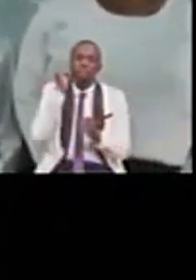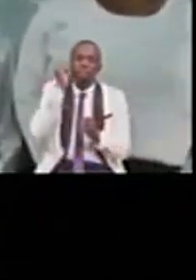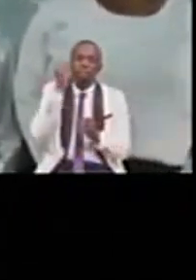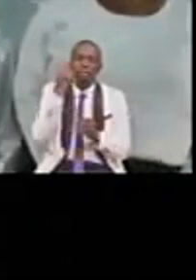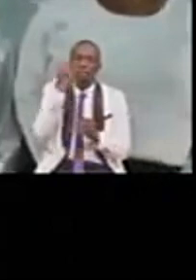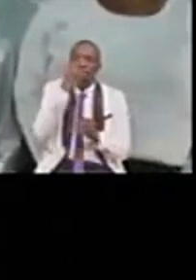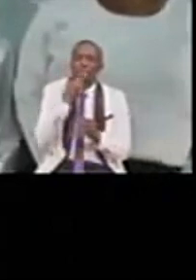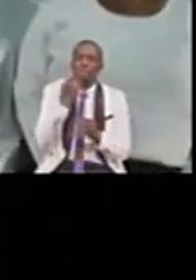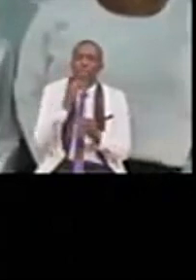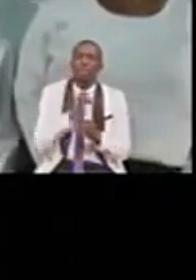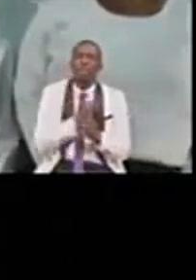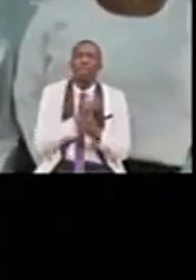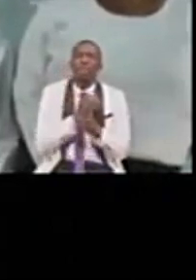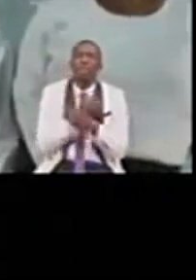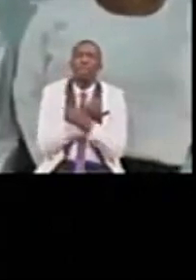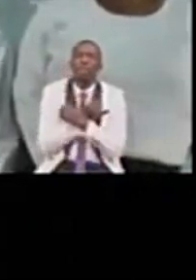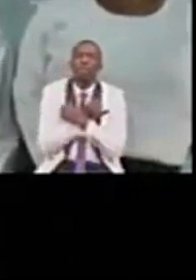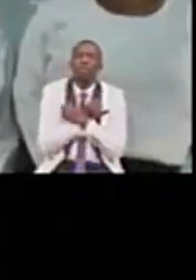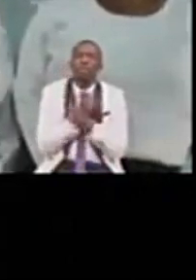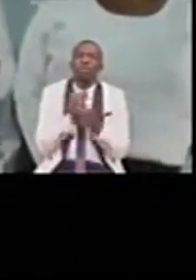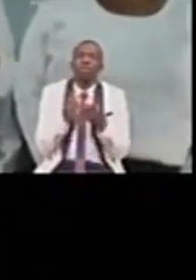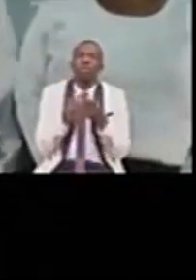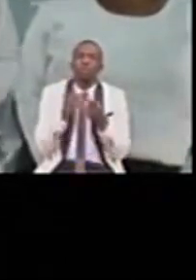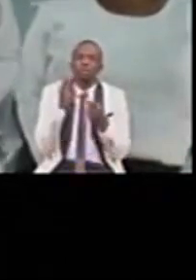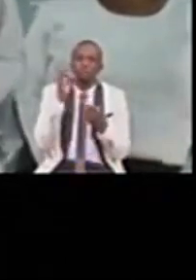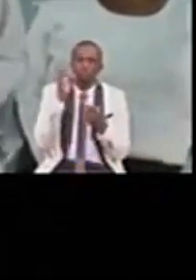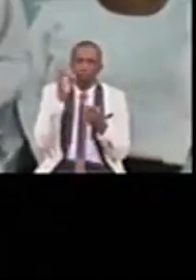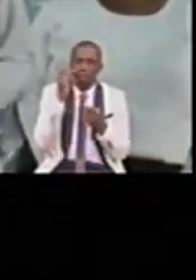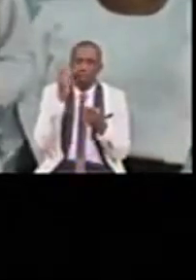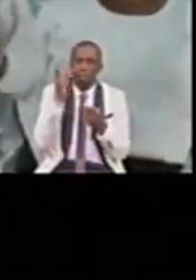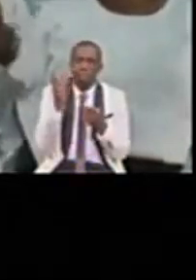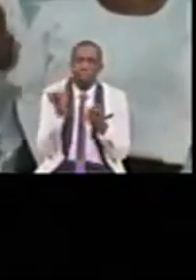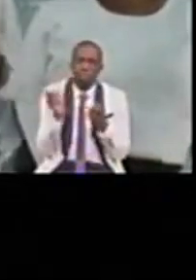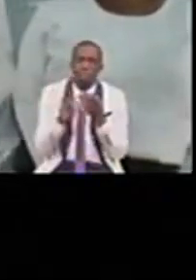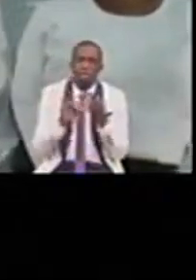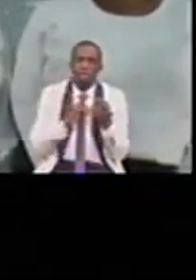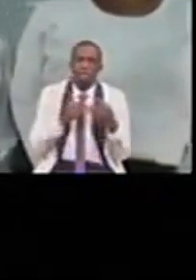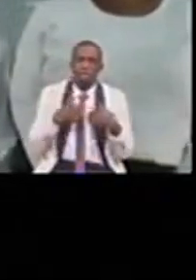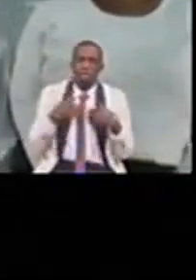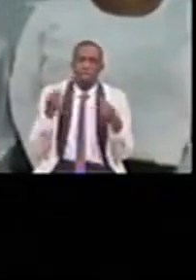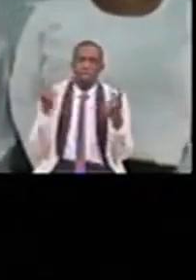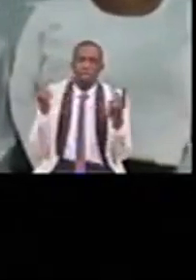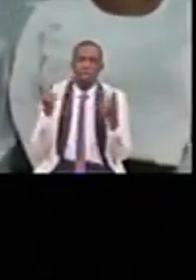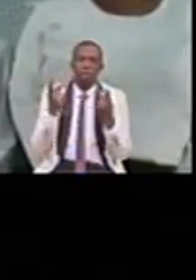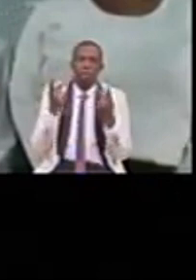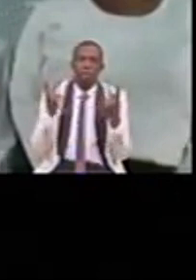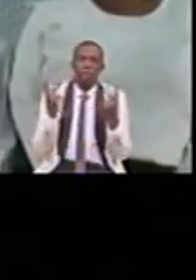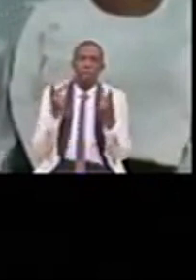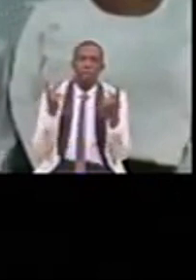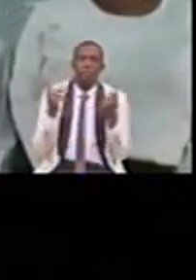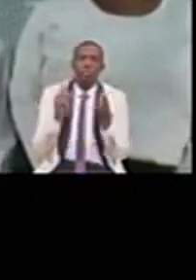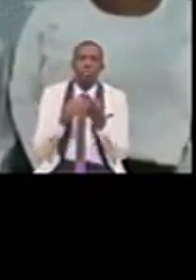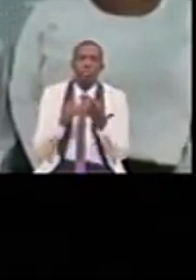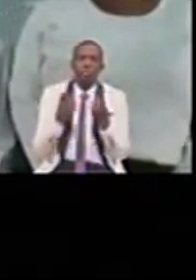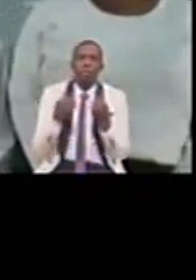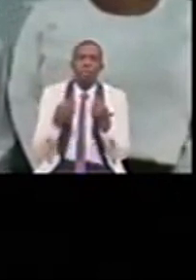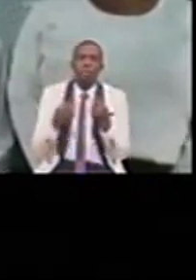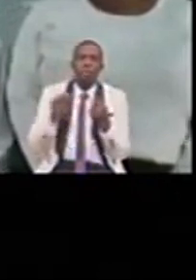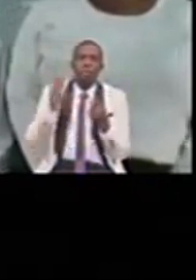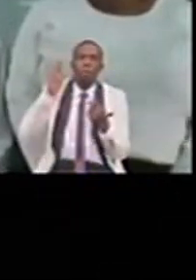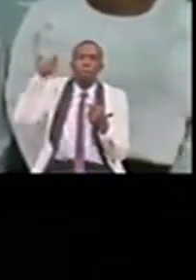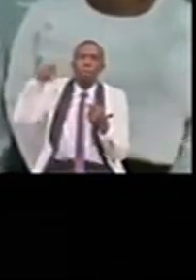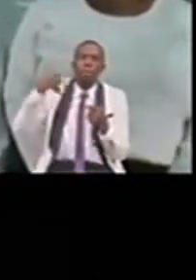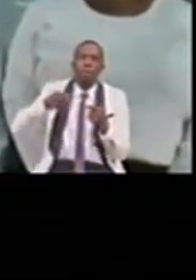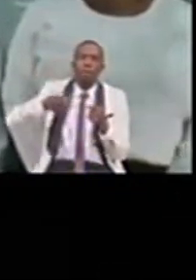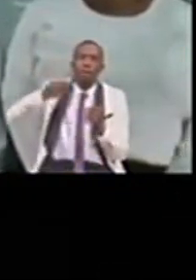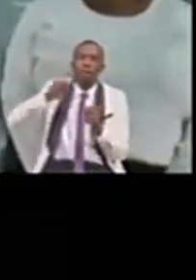long to see till I have the victory. Come up higher